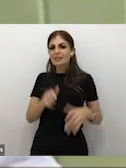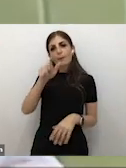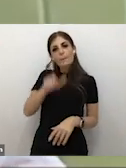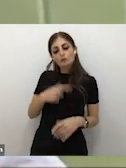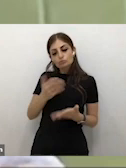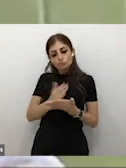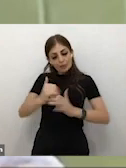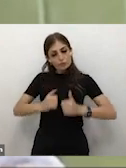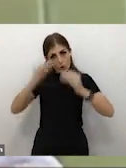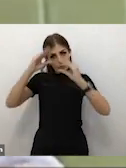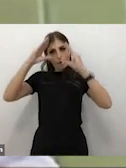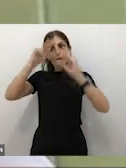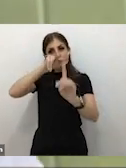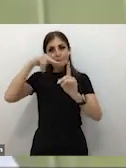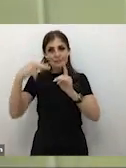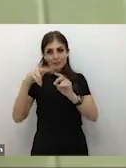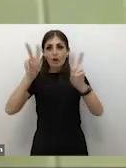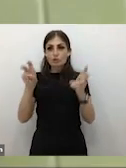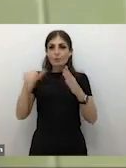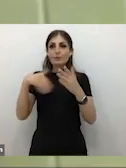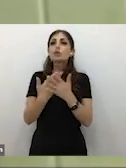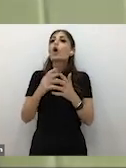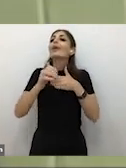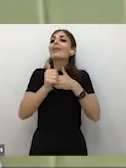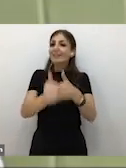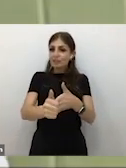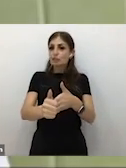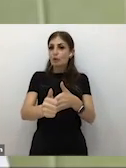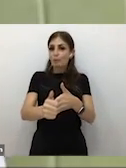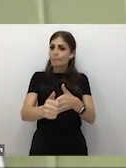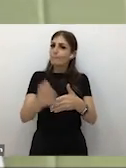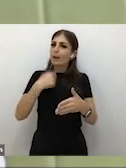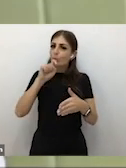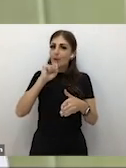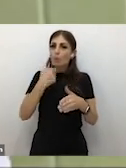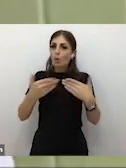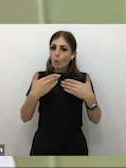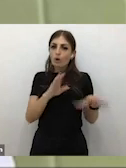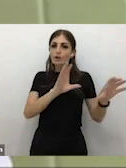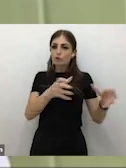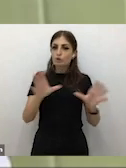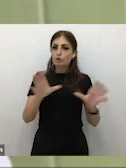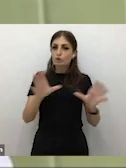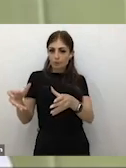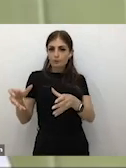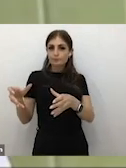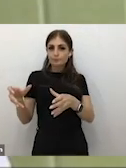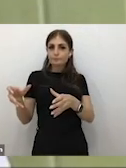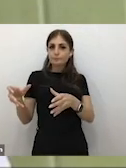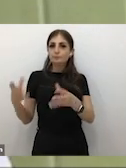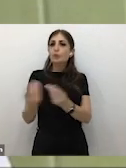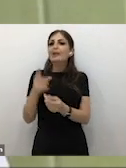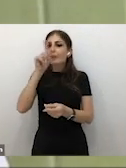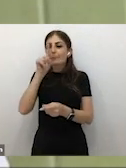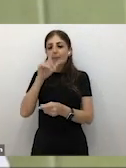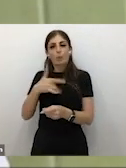and perspectives on topics related to leadership. And we'll put you in groups for these peer-to-peer coaching sessions with people that